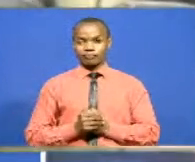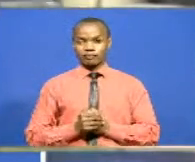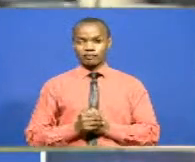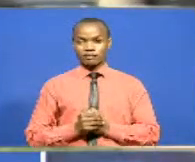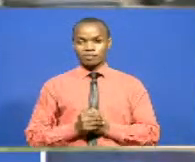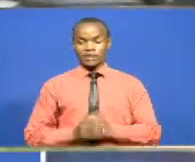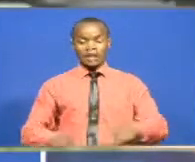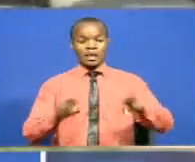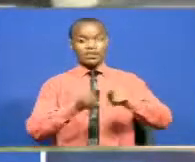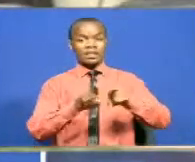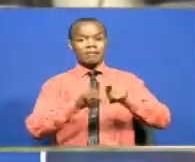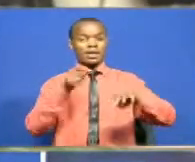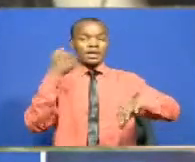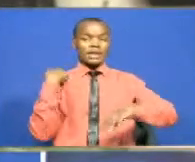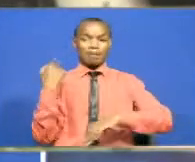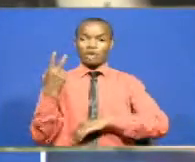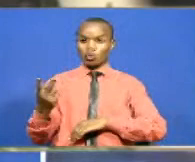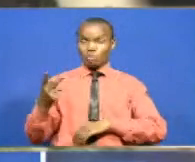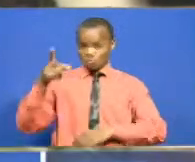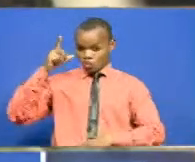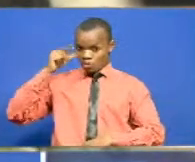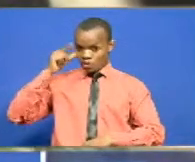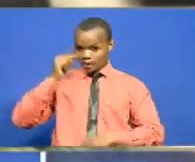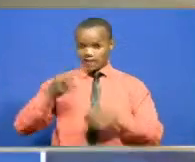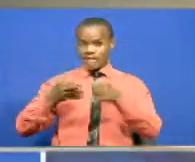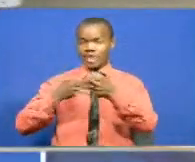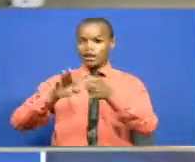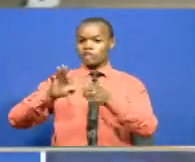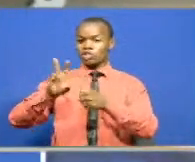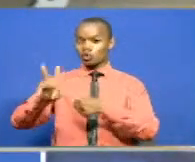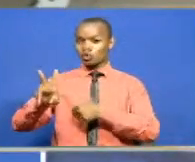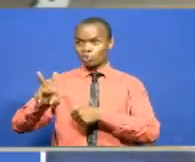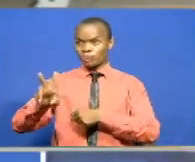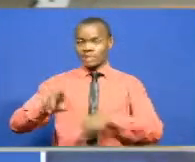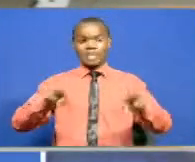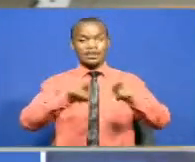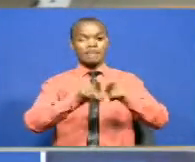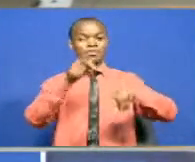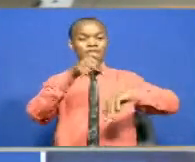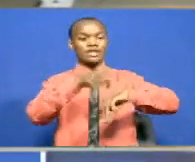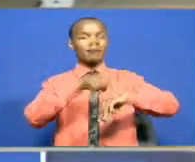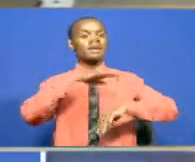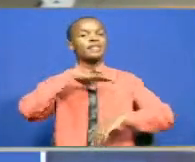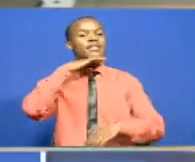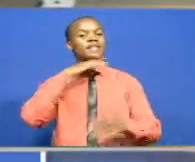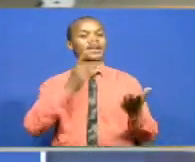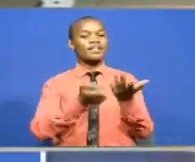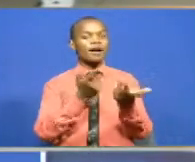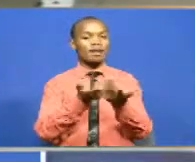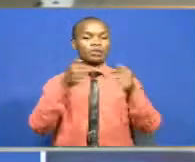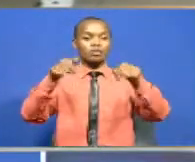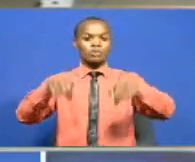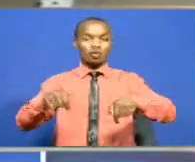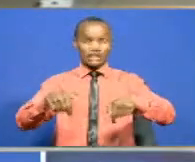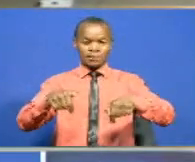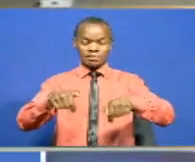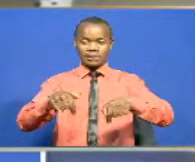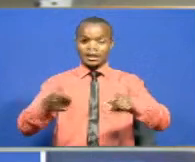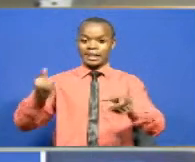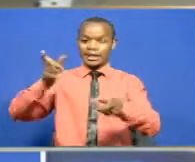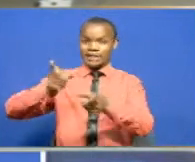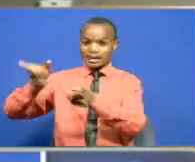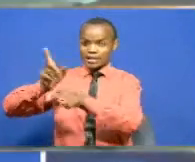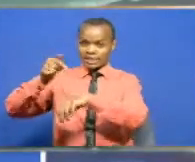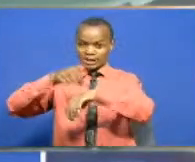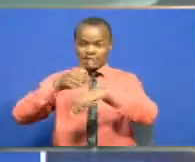Monday, followed by Mombasa at 82 cases. At the same time, the number of fatalities from COVID-19 is on the rise after